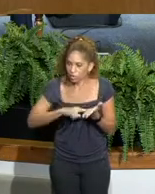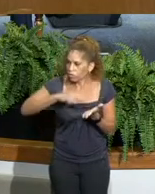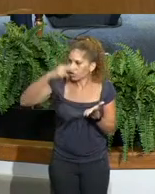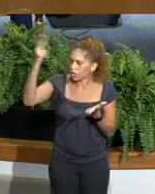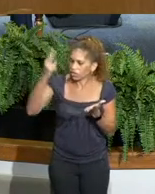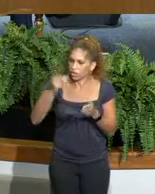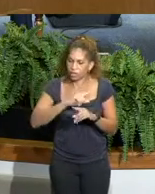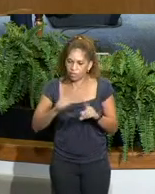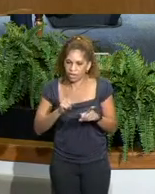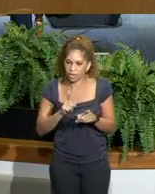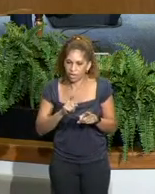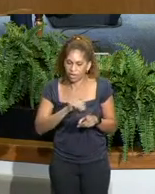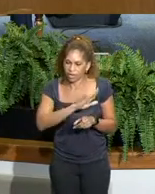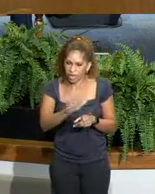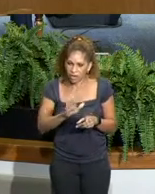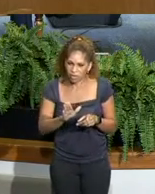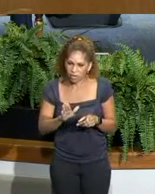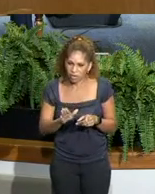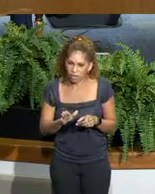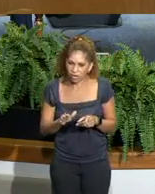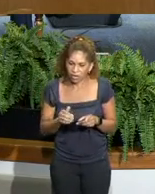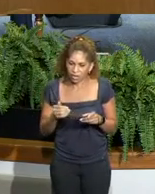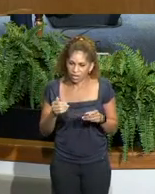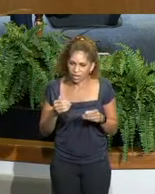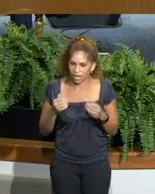were still facing death, persecution,